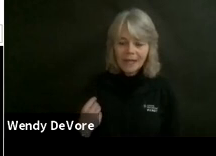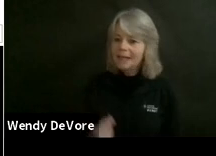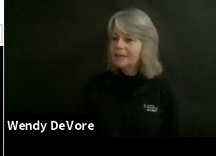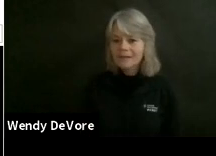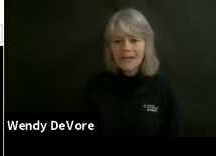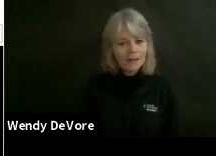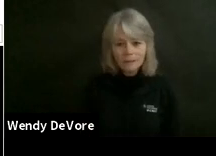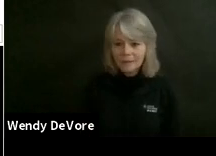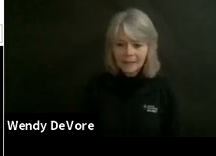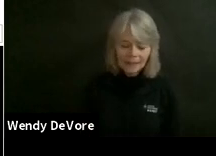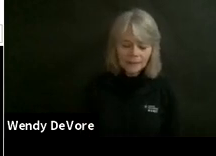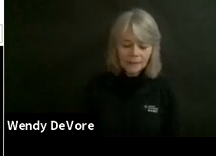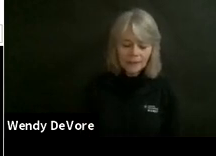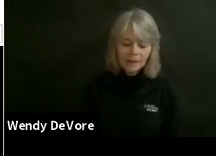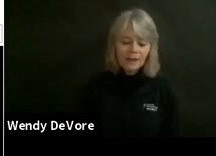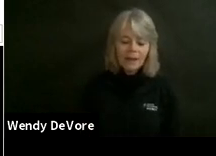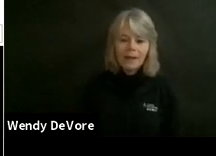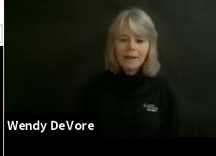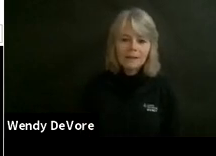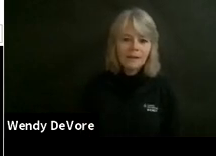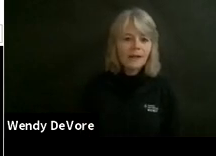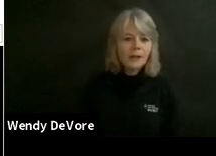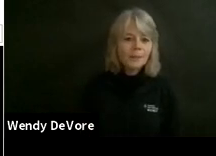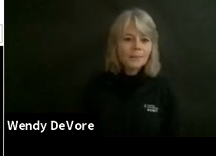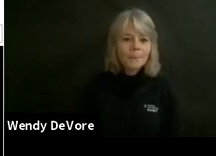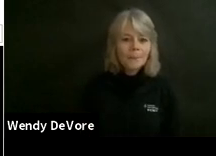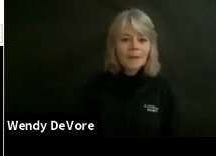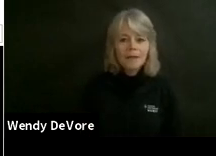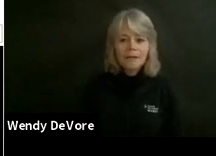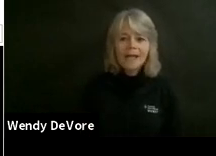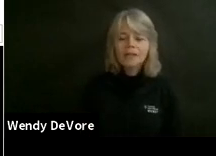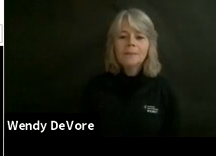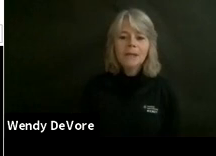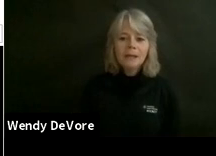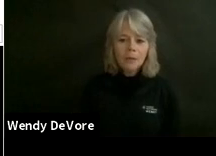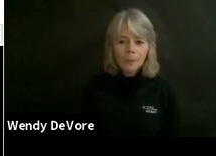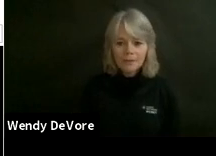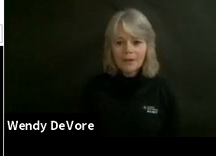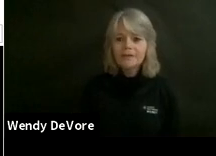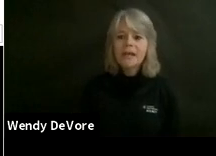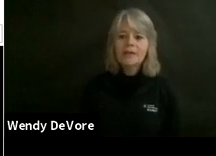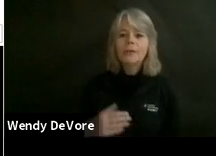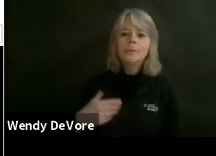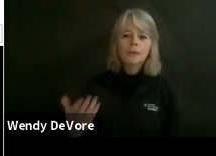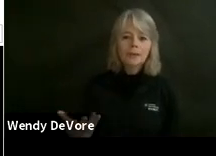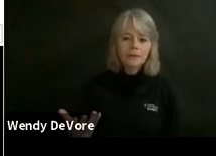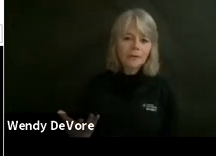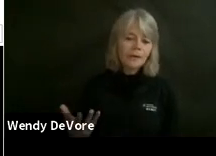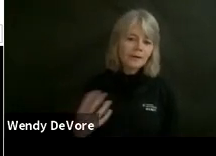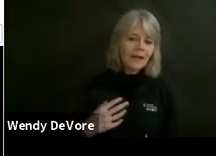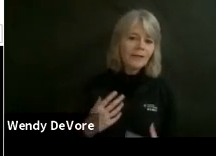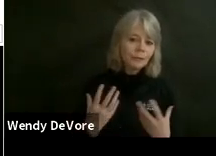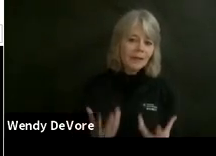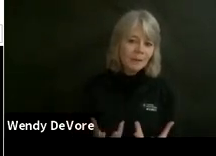a hearing aid does not use sign language. And is actually meeting with one of our staff remotely.